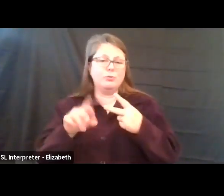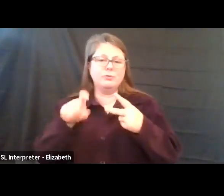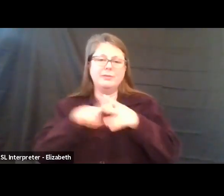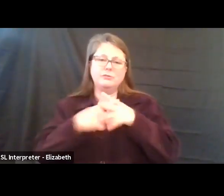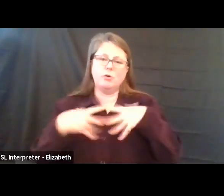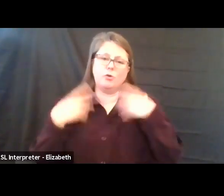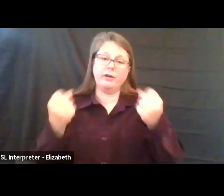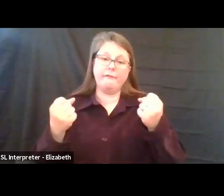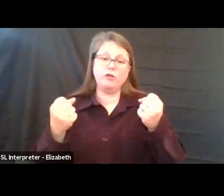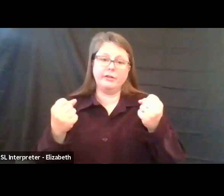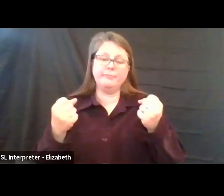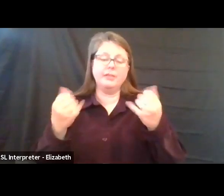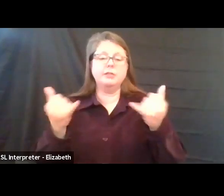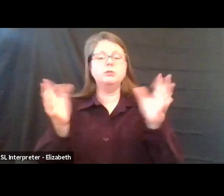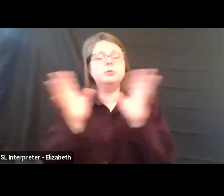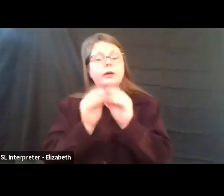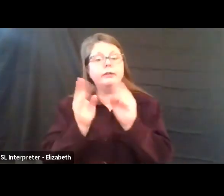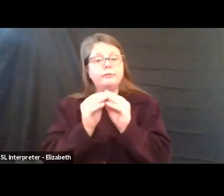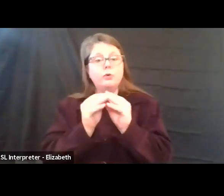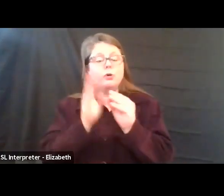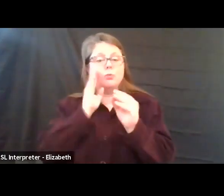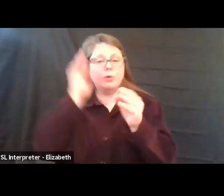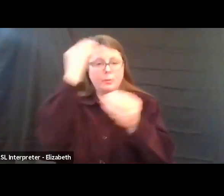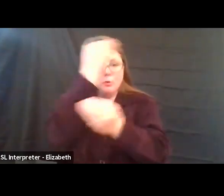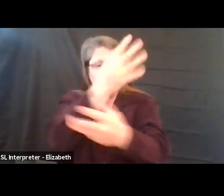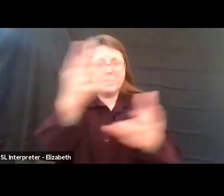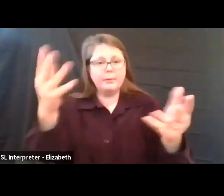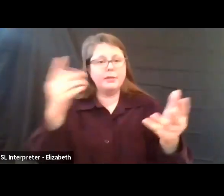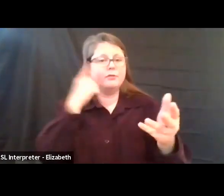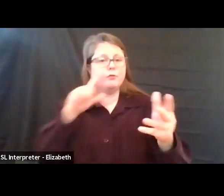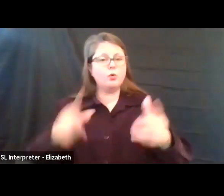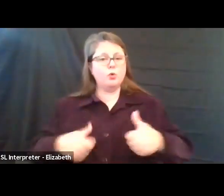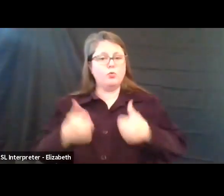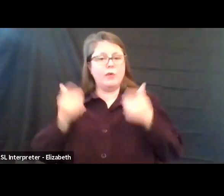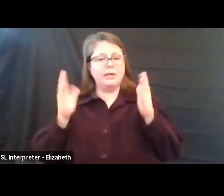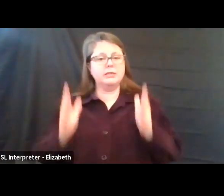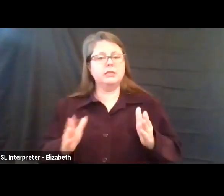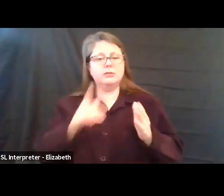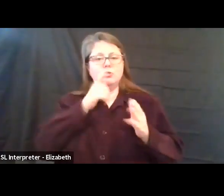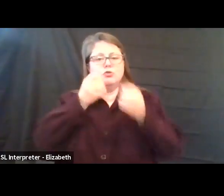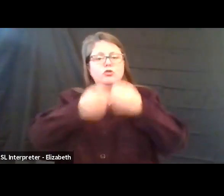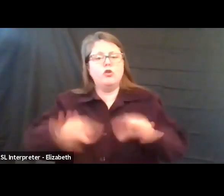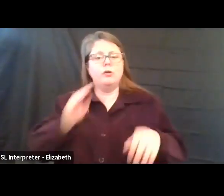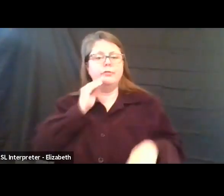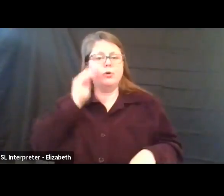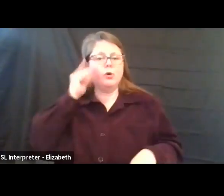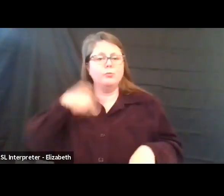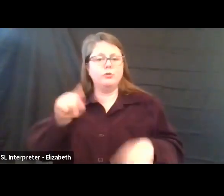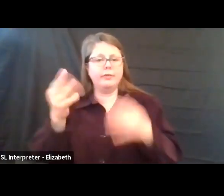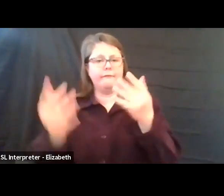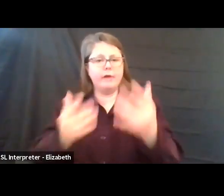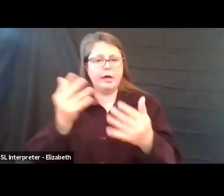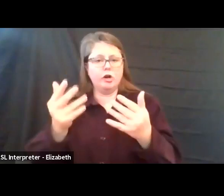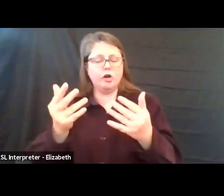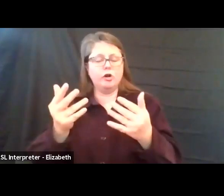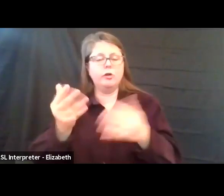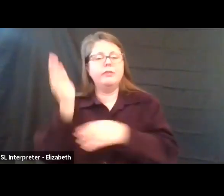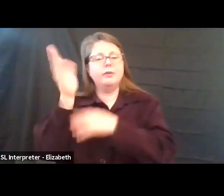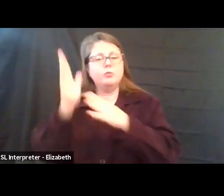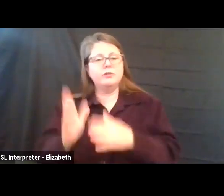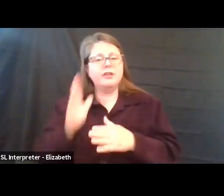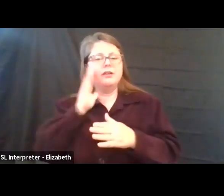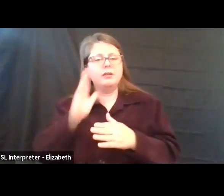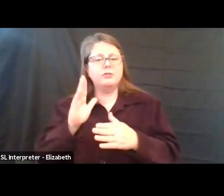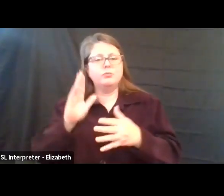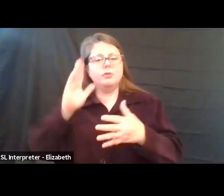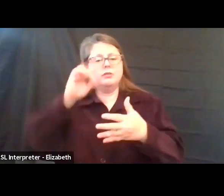to residents who lost their manufactured homes in the fire. Our presenters will address the multitude of issues facing individuals whose